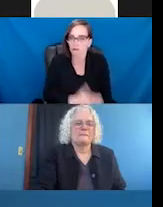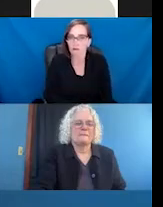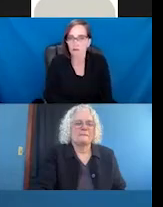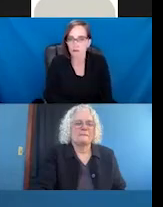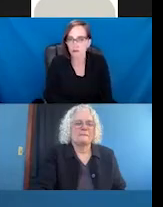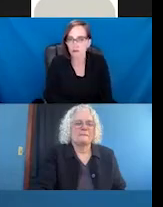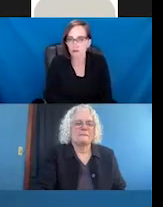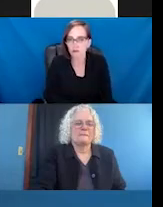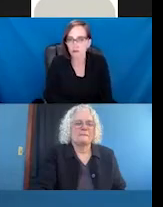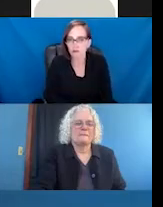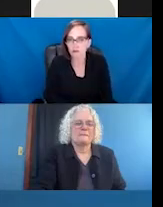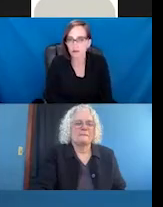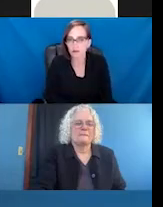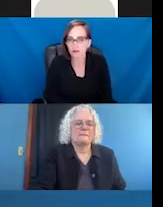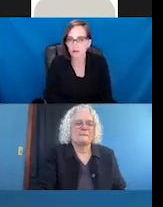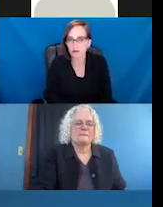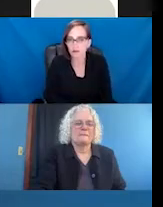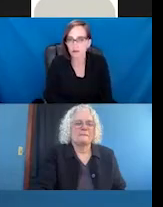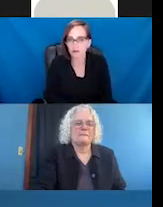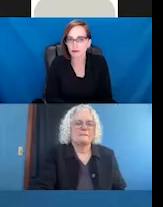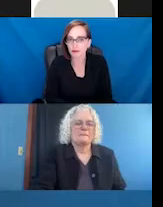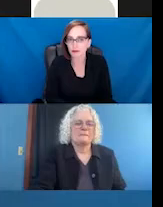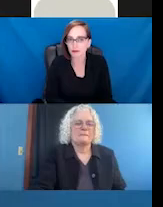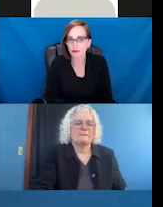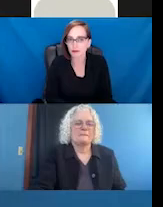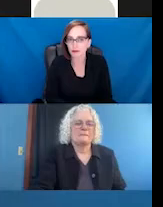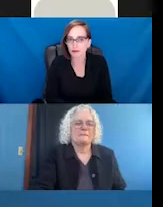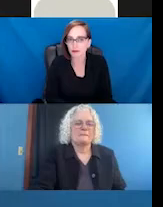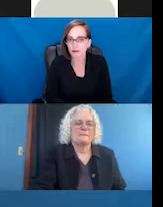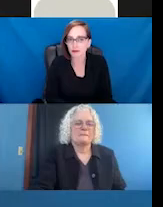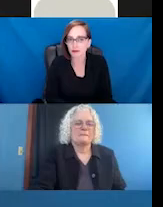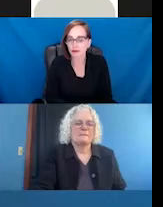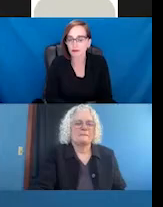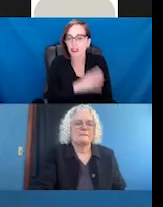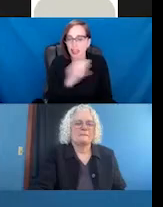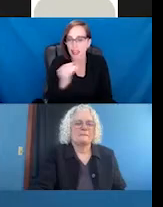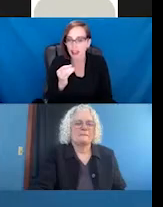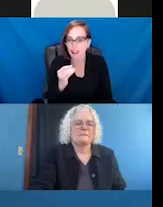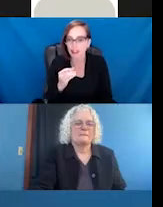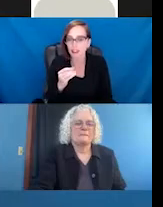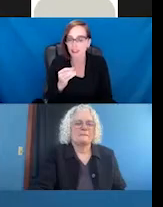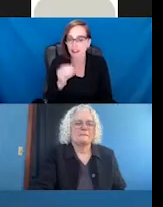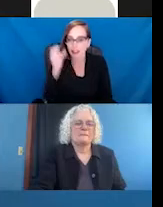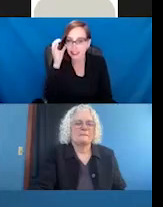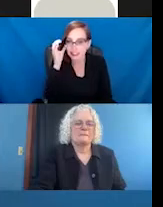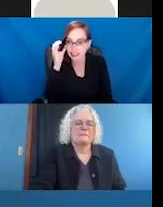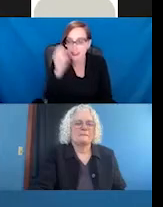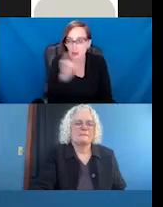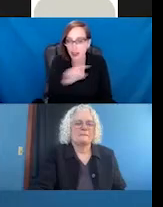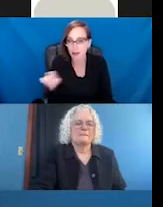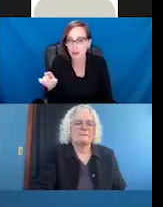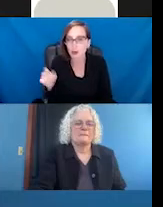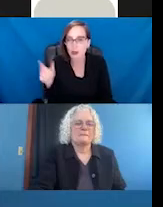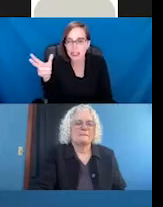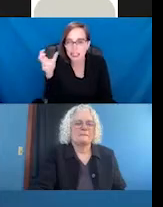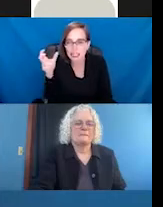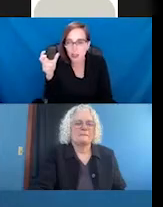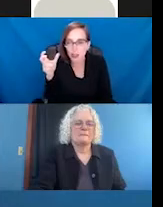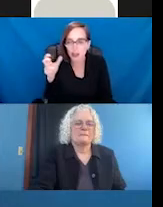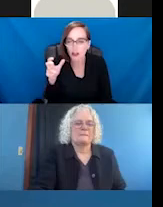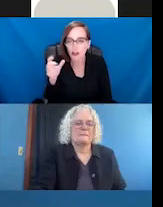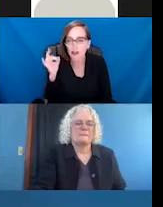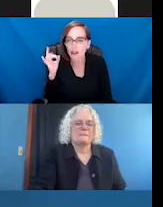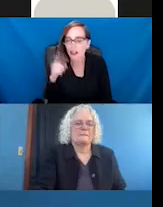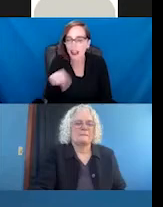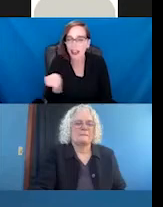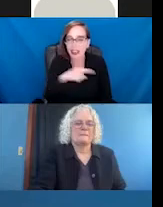And I don't think you can listen to them without hearing the fatigue and exhaustion in their voices. When we ask our members